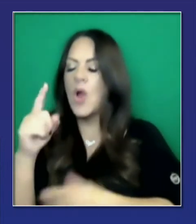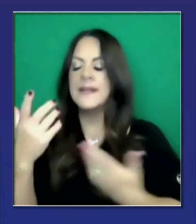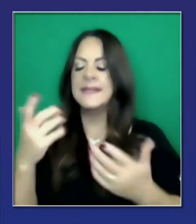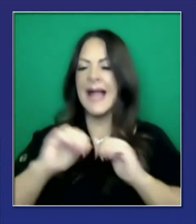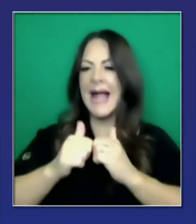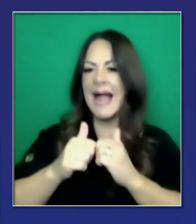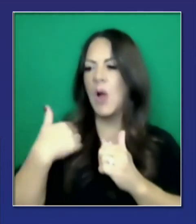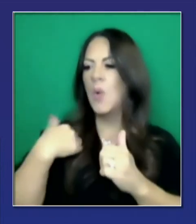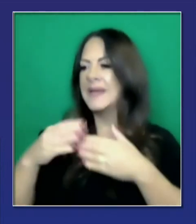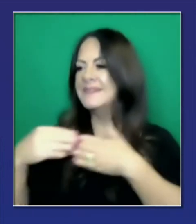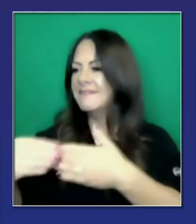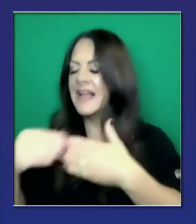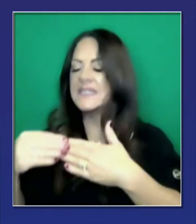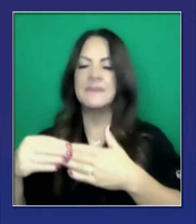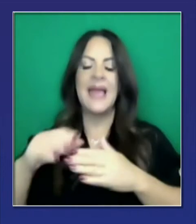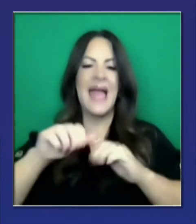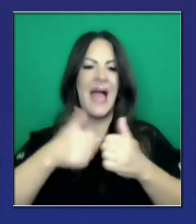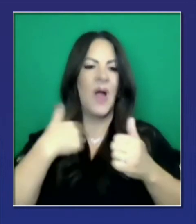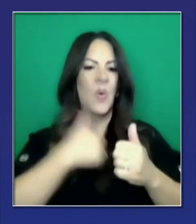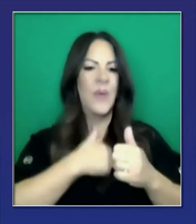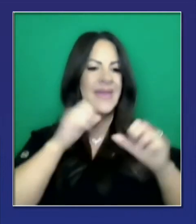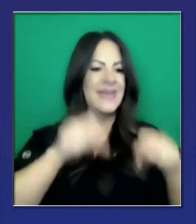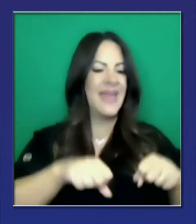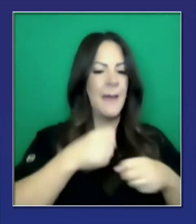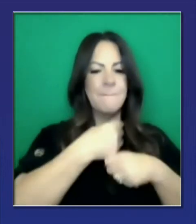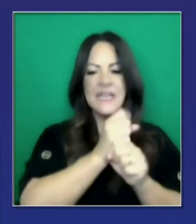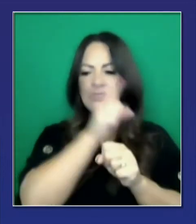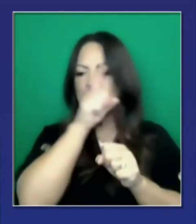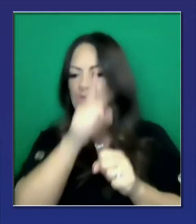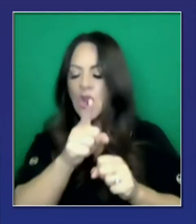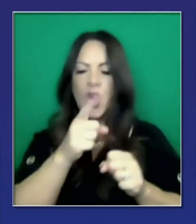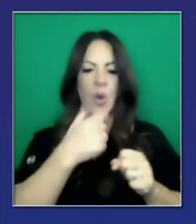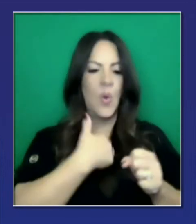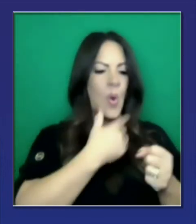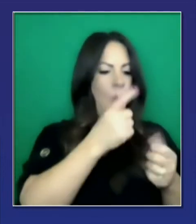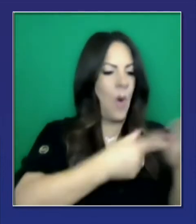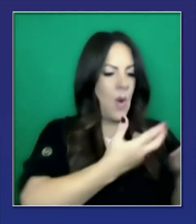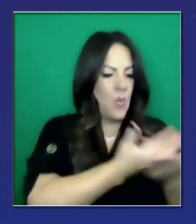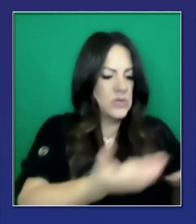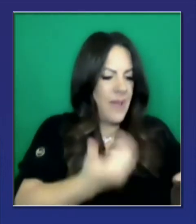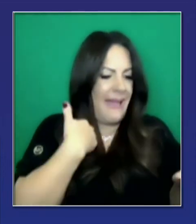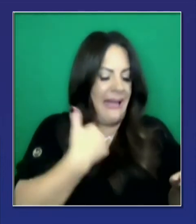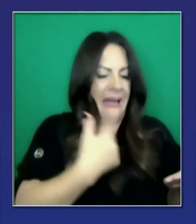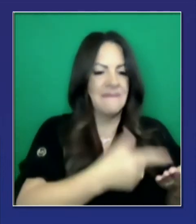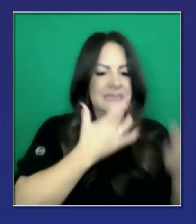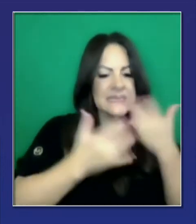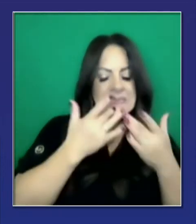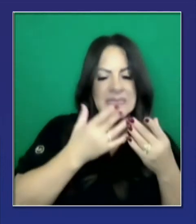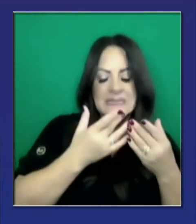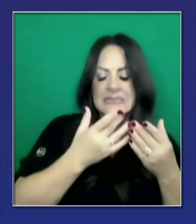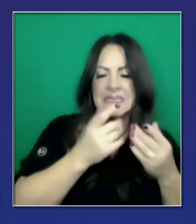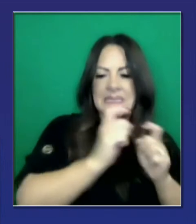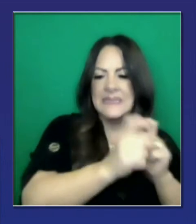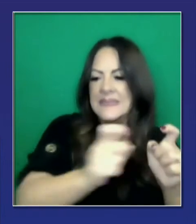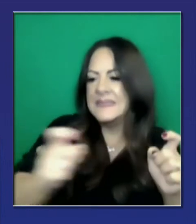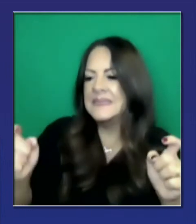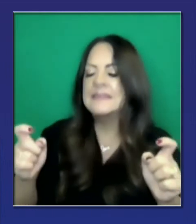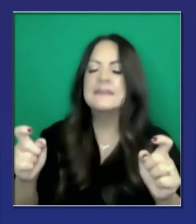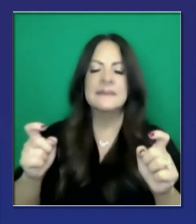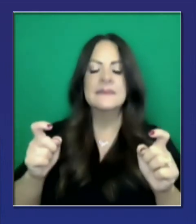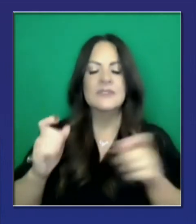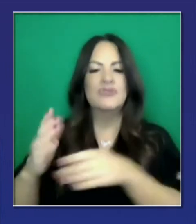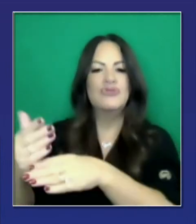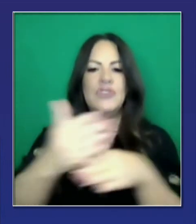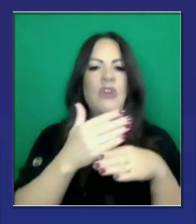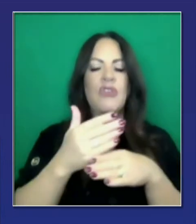really stretching resources. And again, absolute expression of admiration, respect for our nurses that are asked to